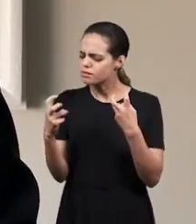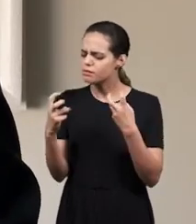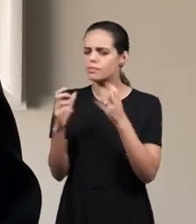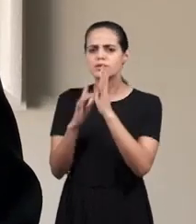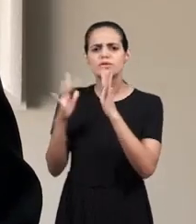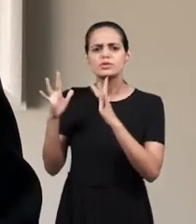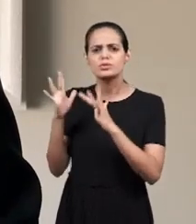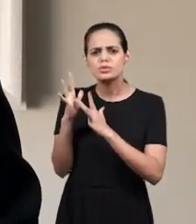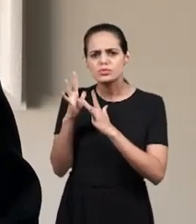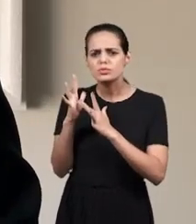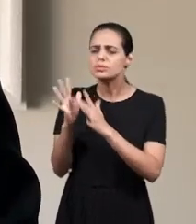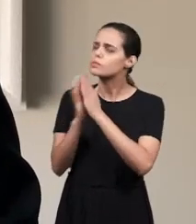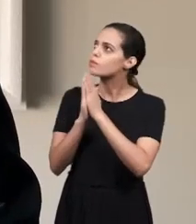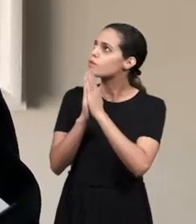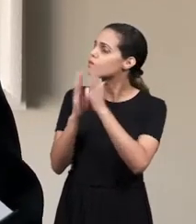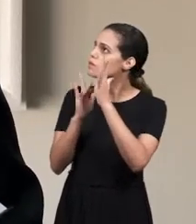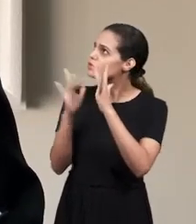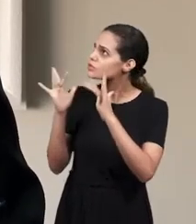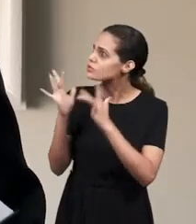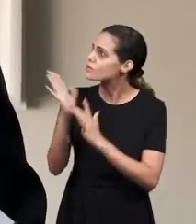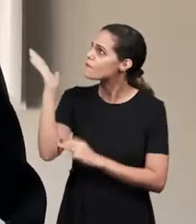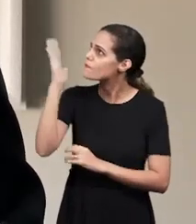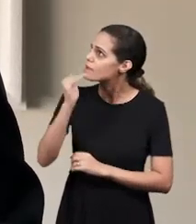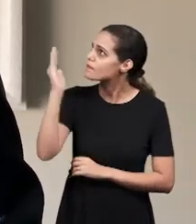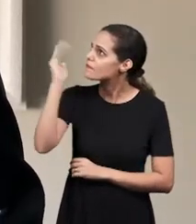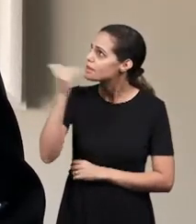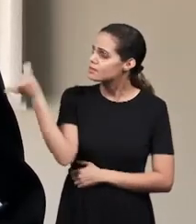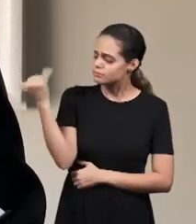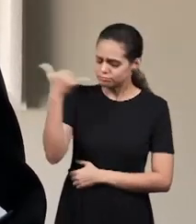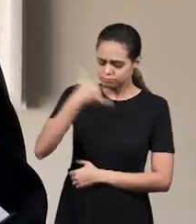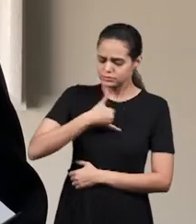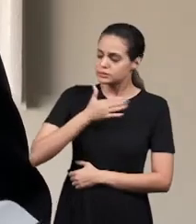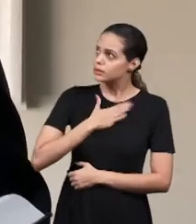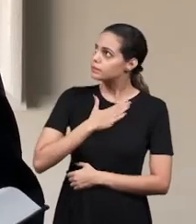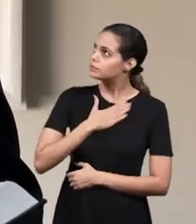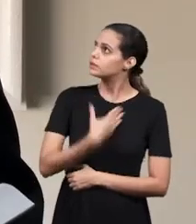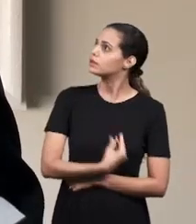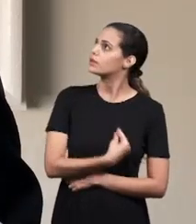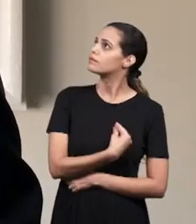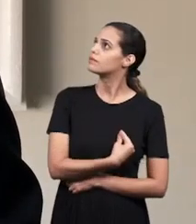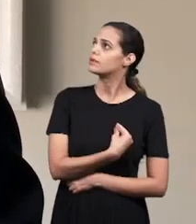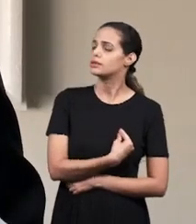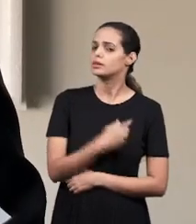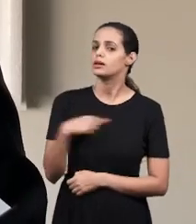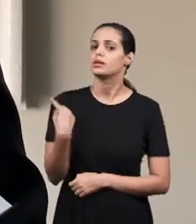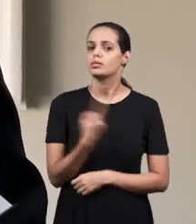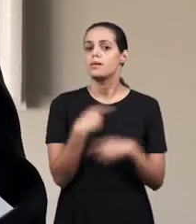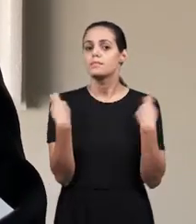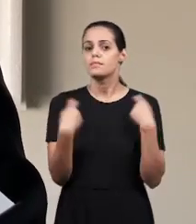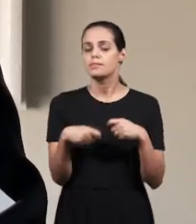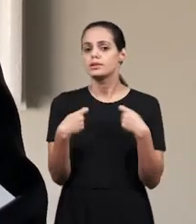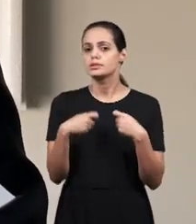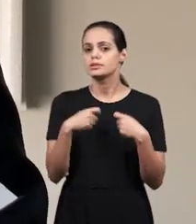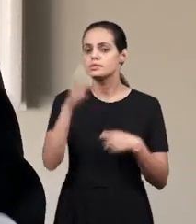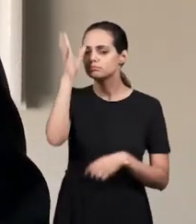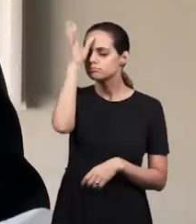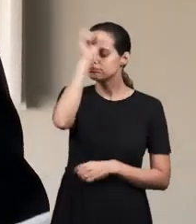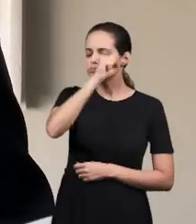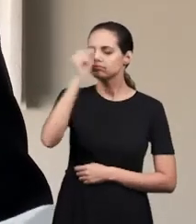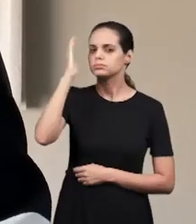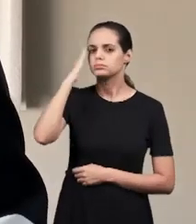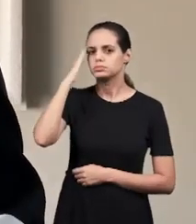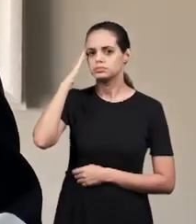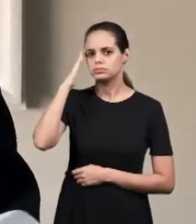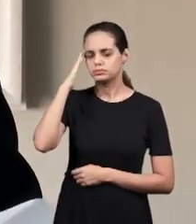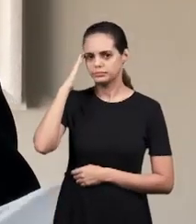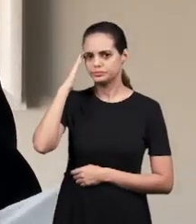this is the blessing that the Lord has for us. We need to understand that we need to constrain him. We need to plead to him. We